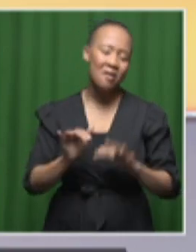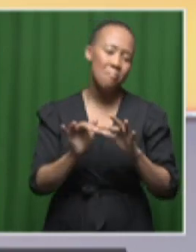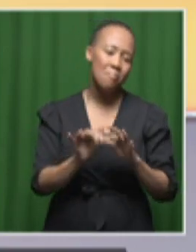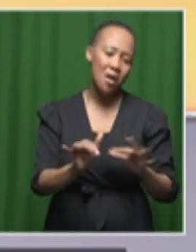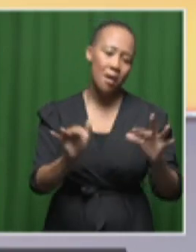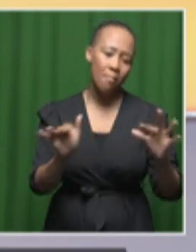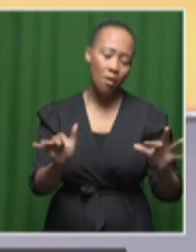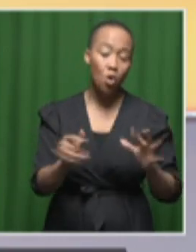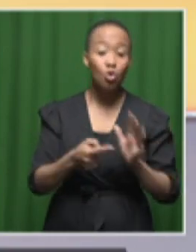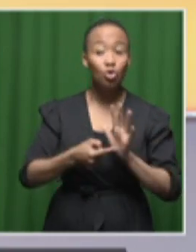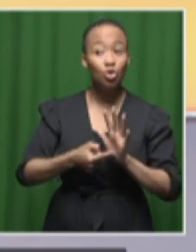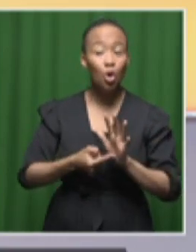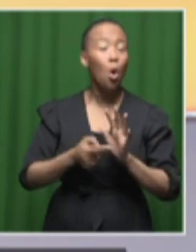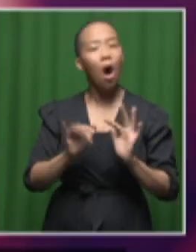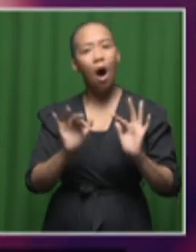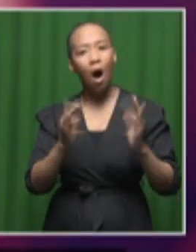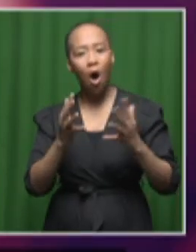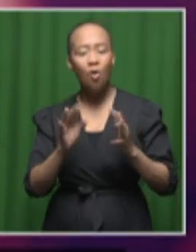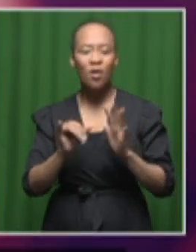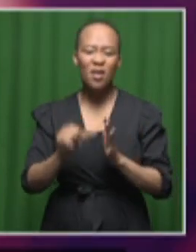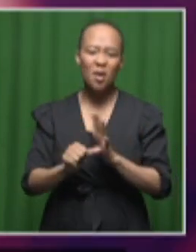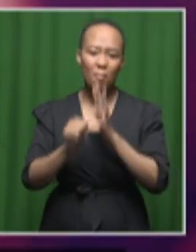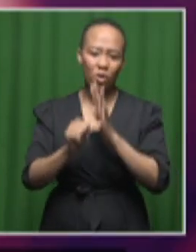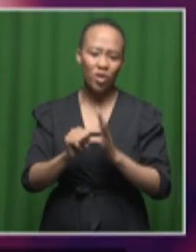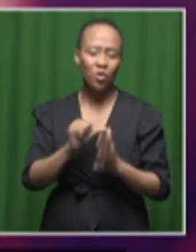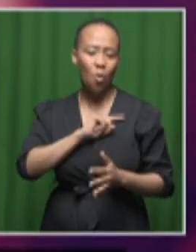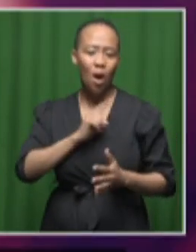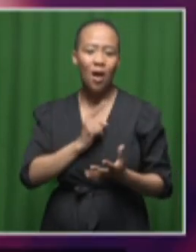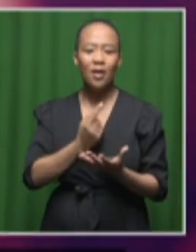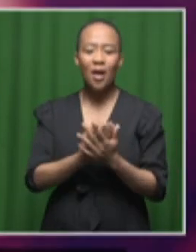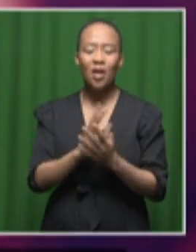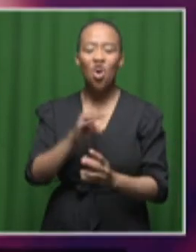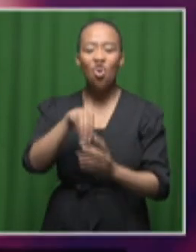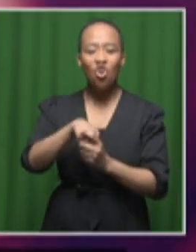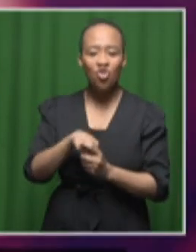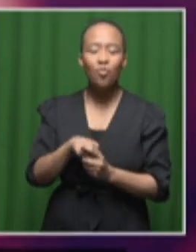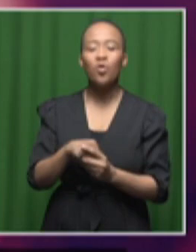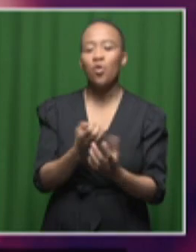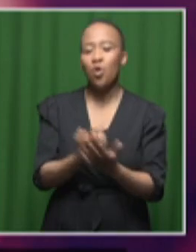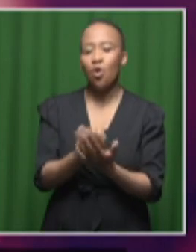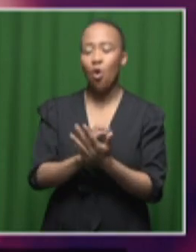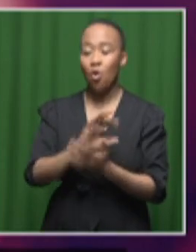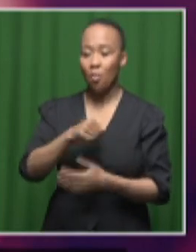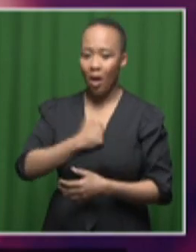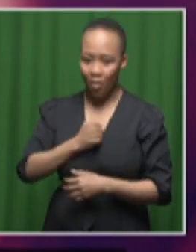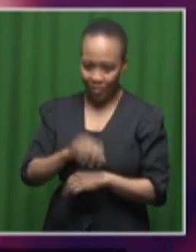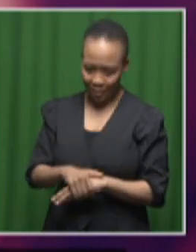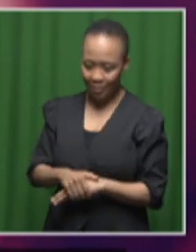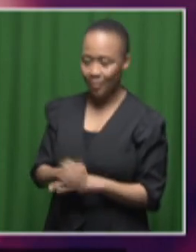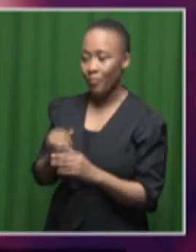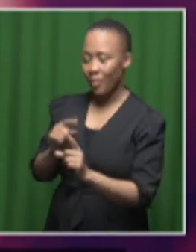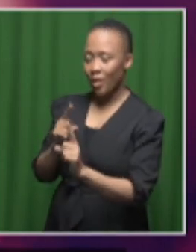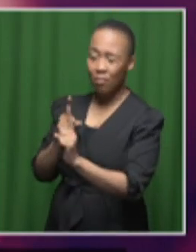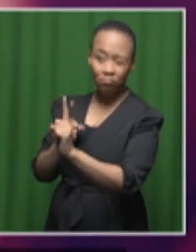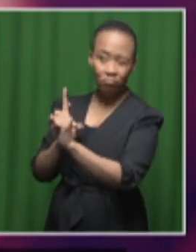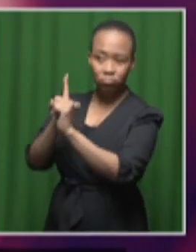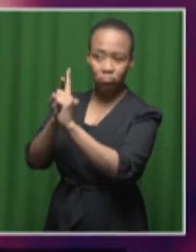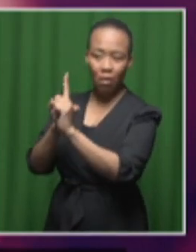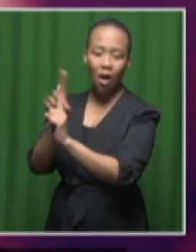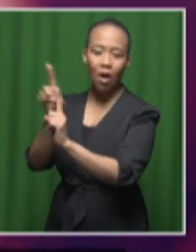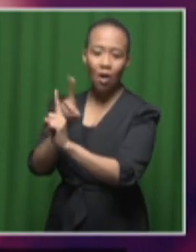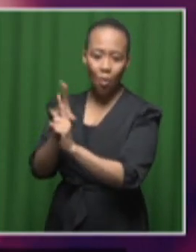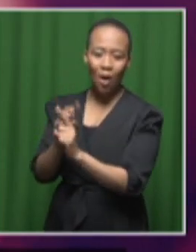as contributors to our economy. Yeah. Do you find it's easier for brands to sort of absorb something like this because they are targeting a particular